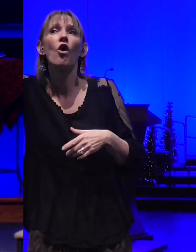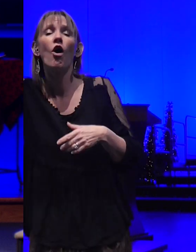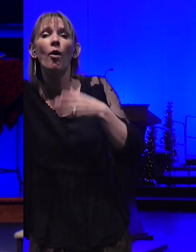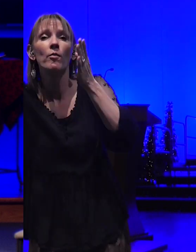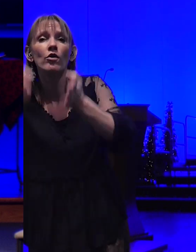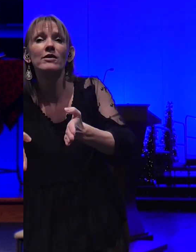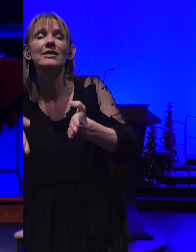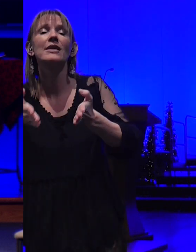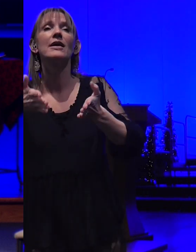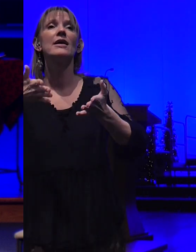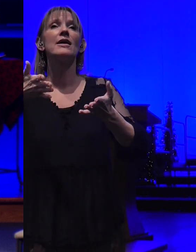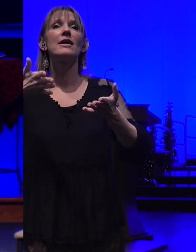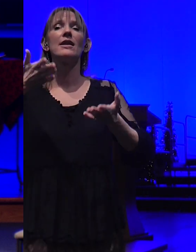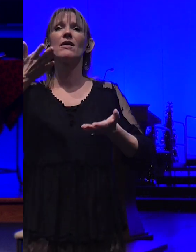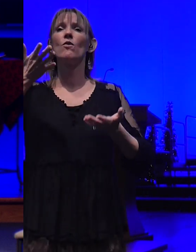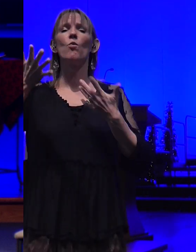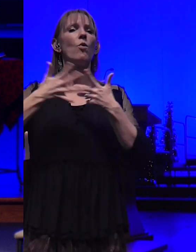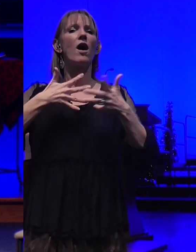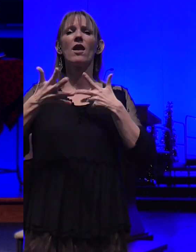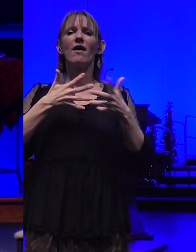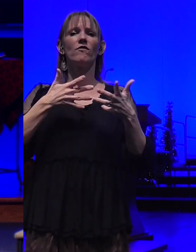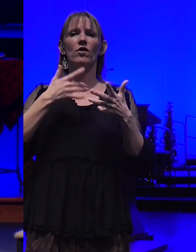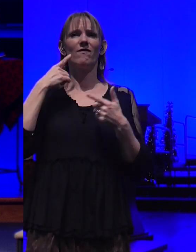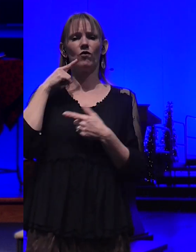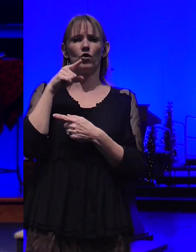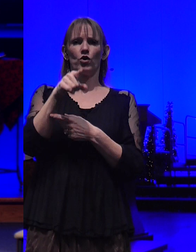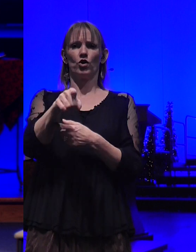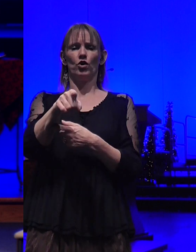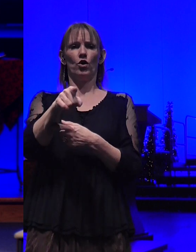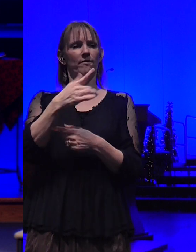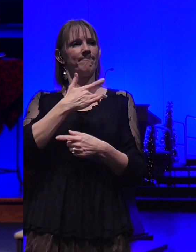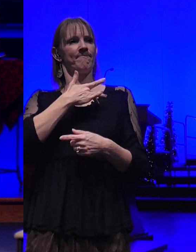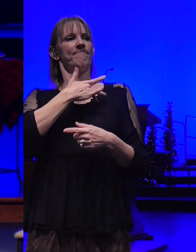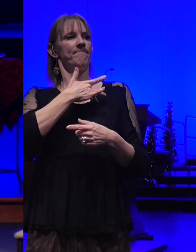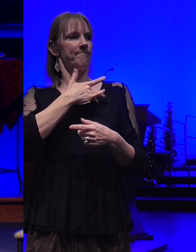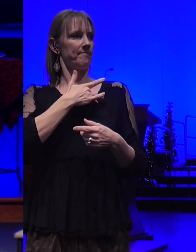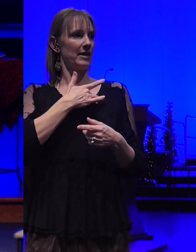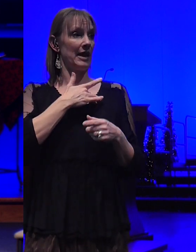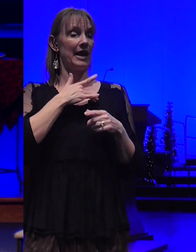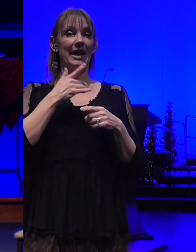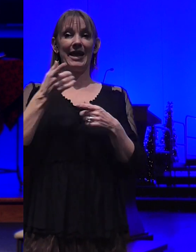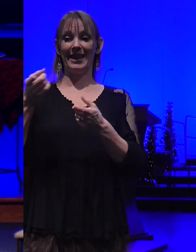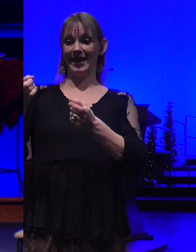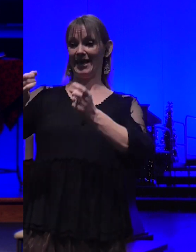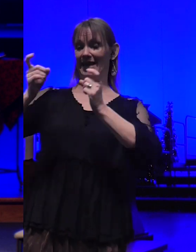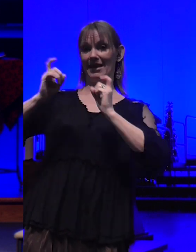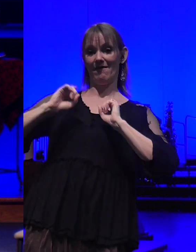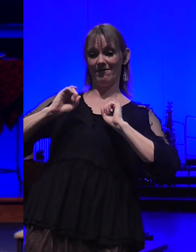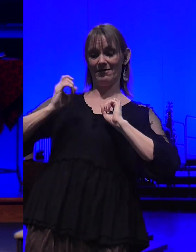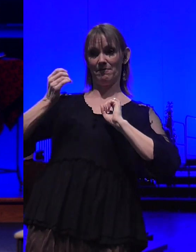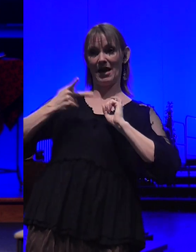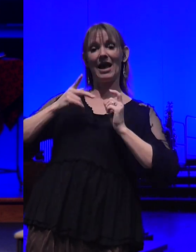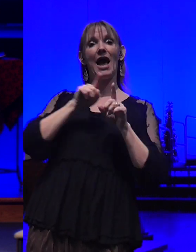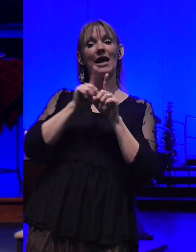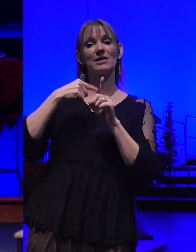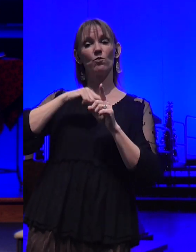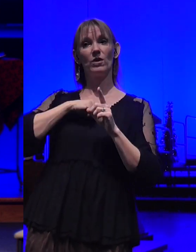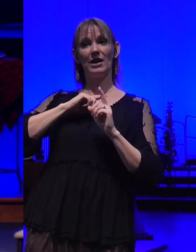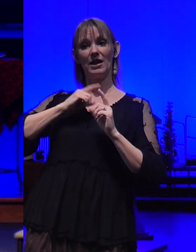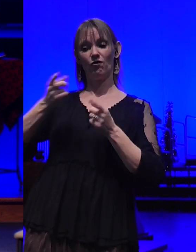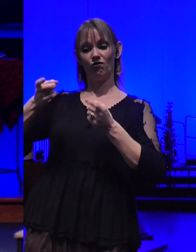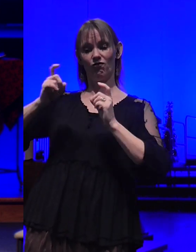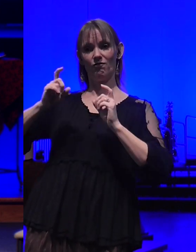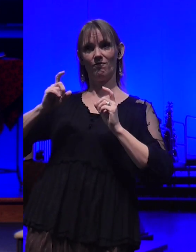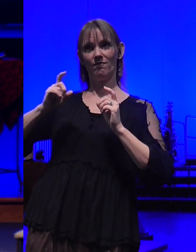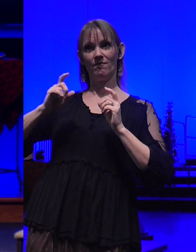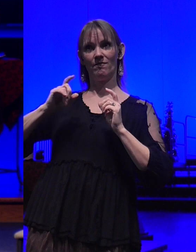call. However it is for you. You know, the gifts that will come back, for as we receive, we give, are so